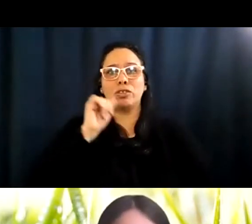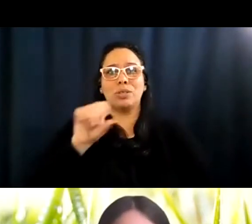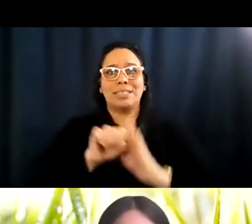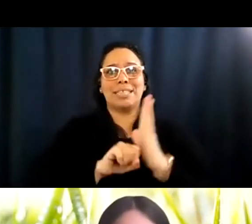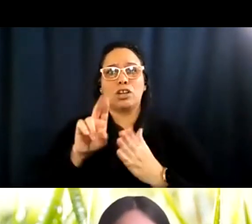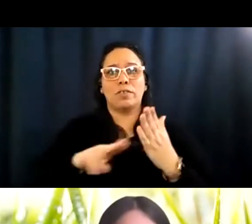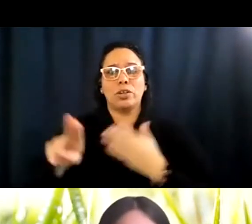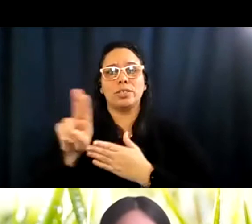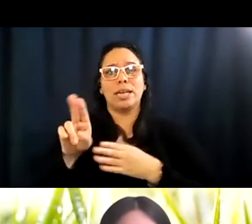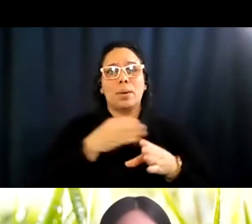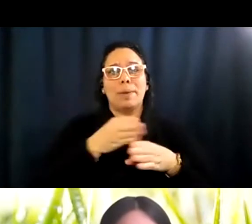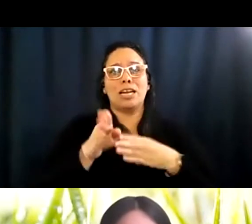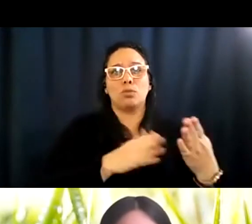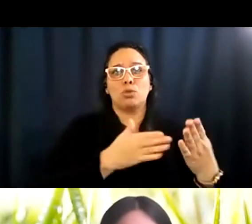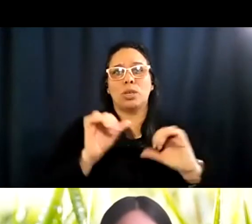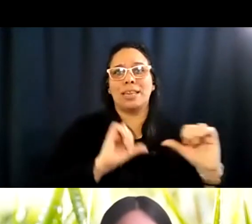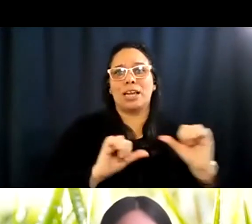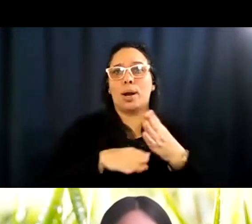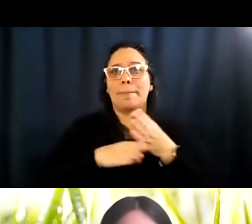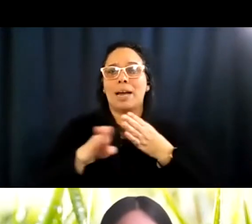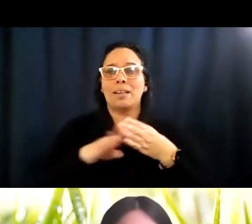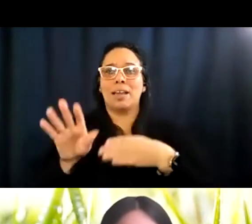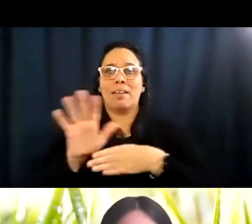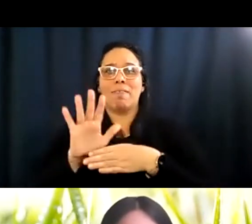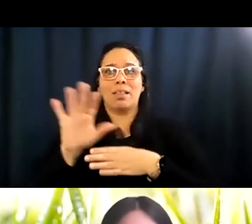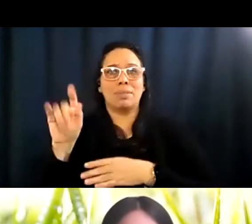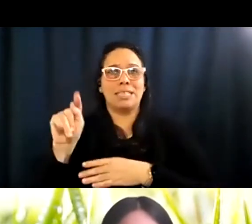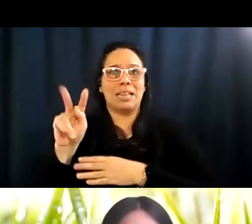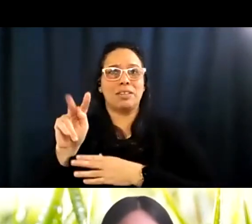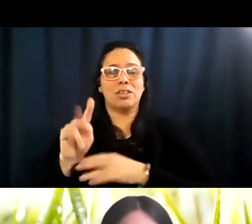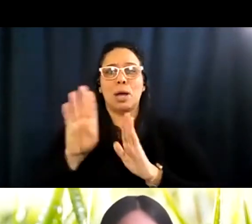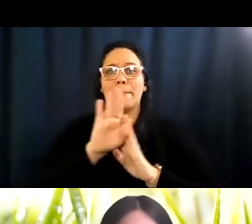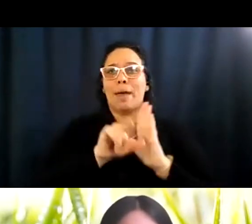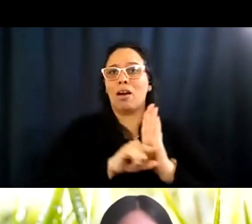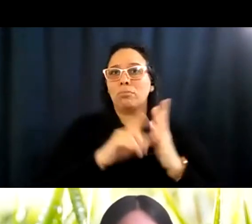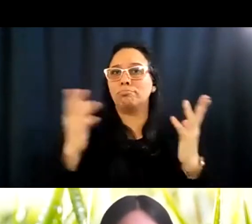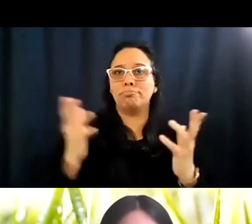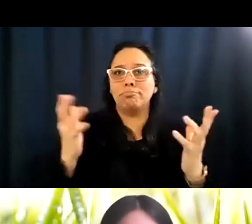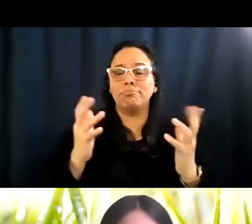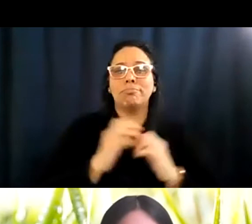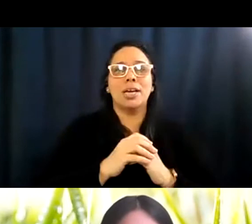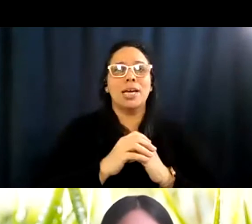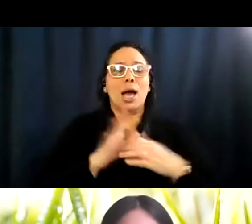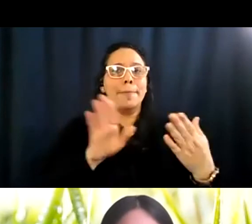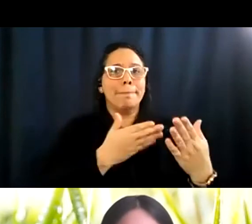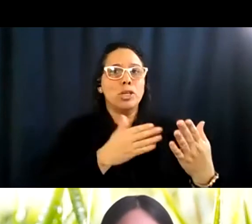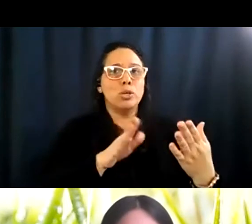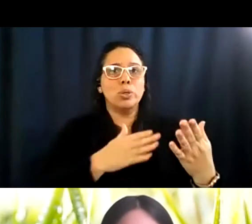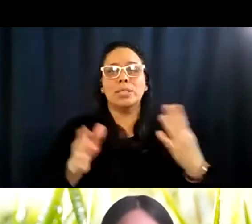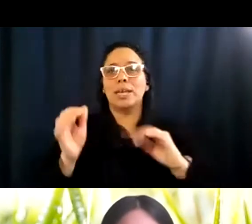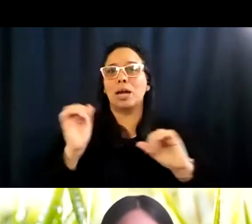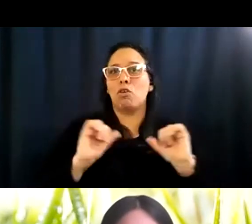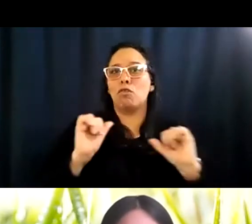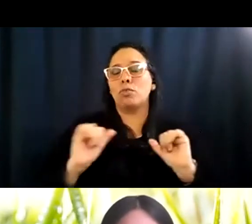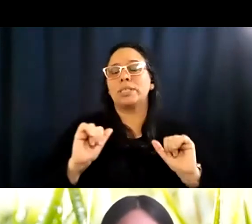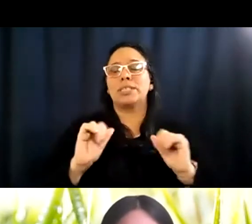in musical theater and minoring in film and television. His background consists of a lot of music performance interpreting, as